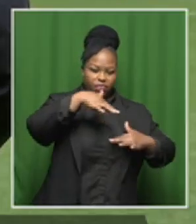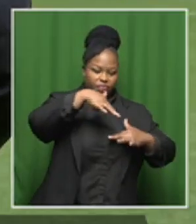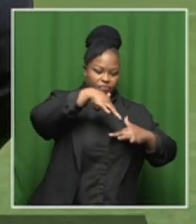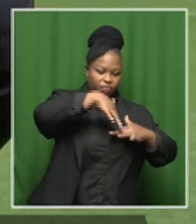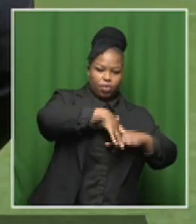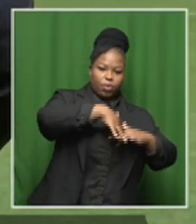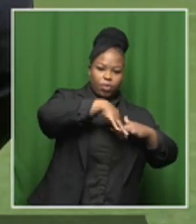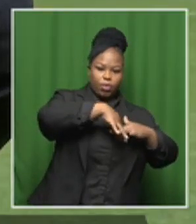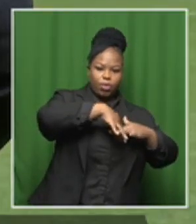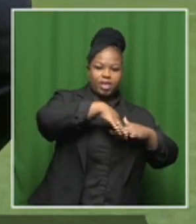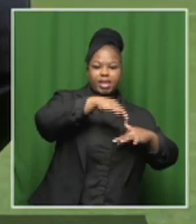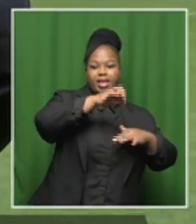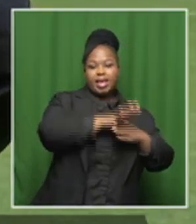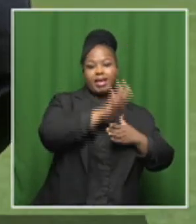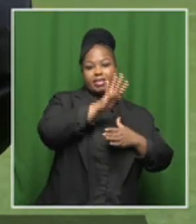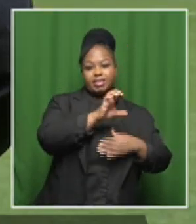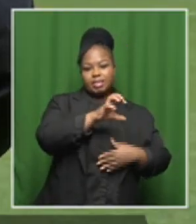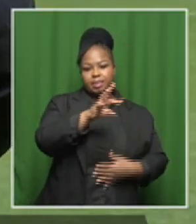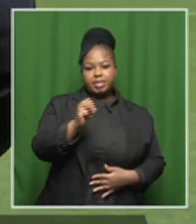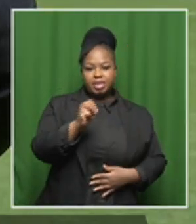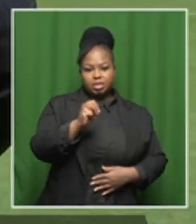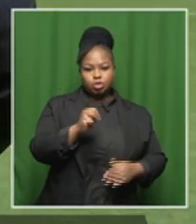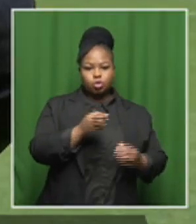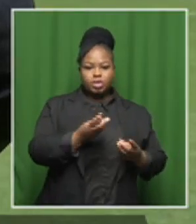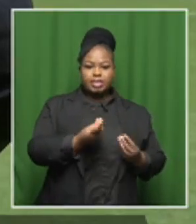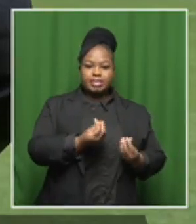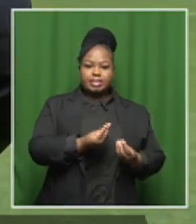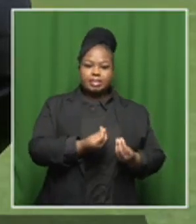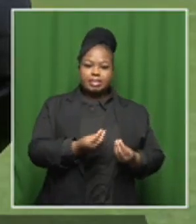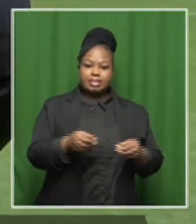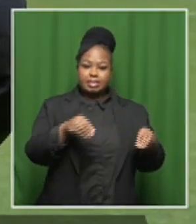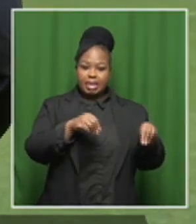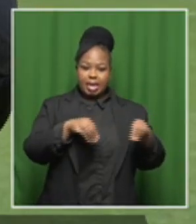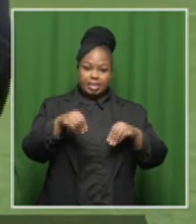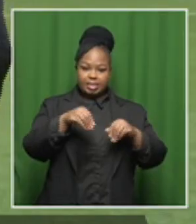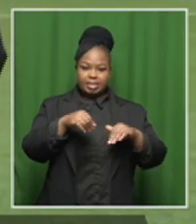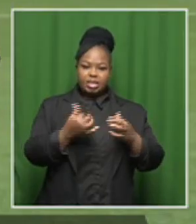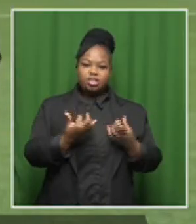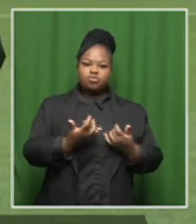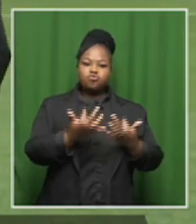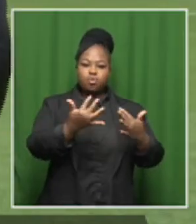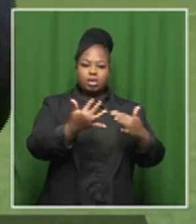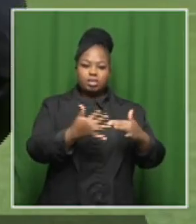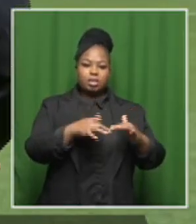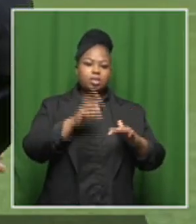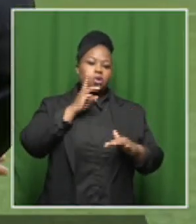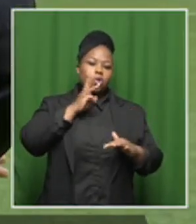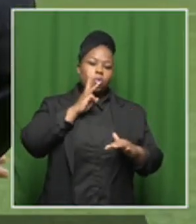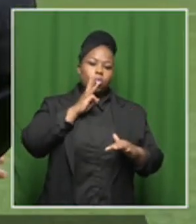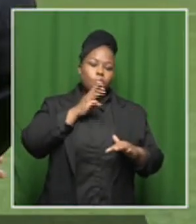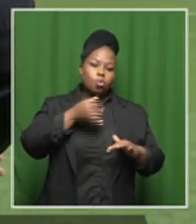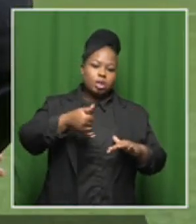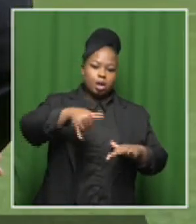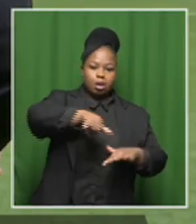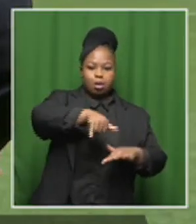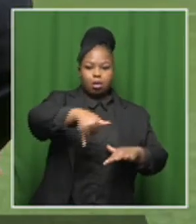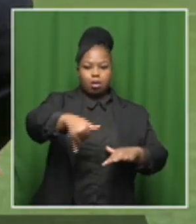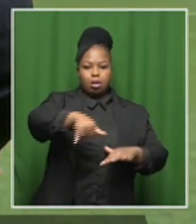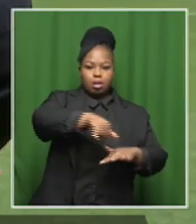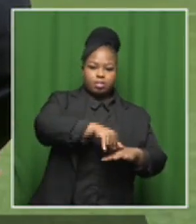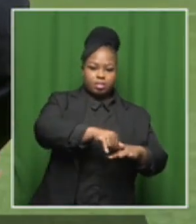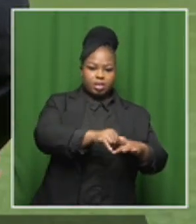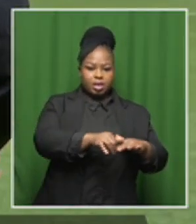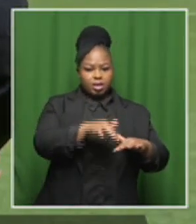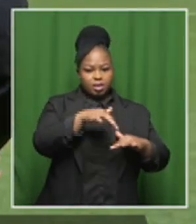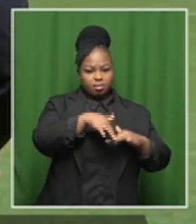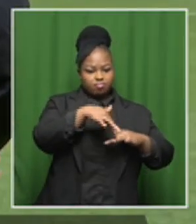18 centimeters down into the pitch. There's a layer of sand, and then they put grass seeds on top of that. They water that, and the grass seeds then grow in and